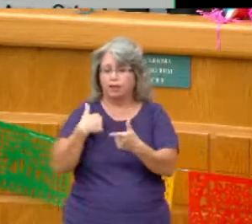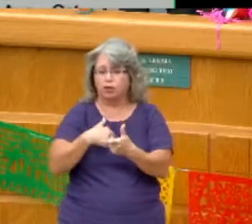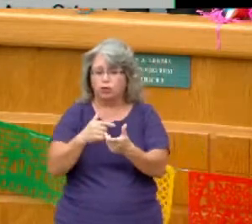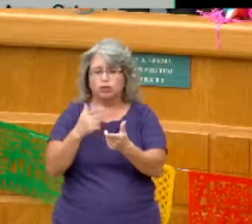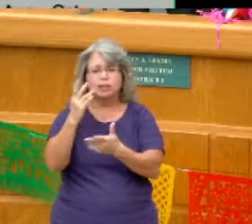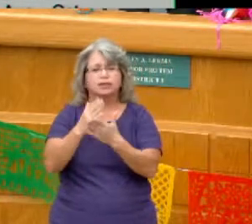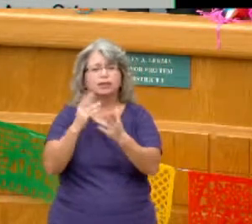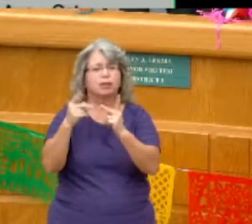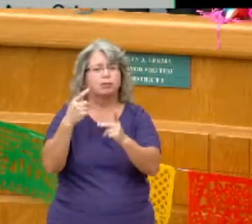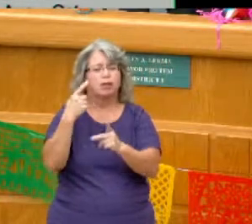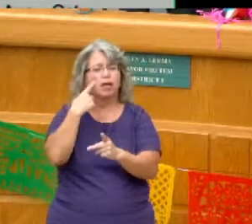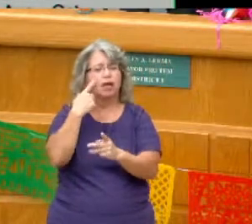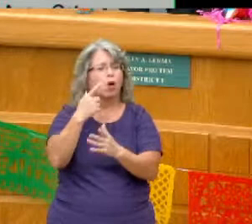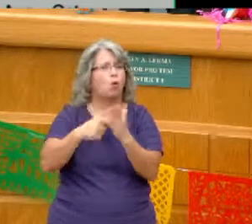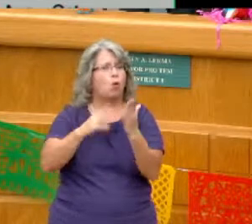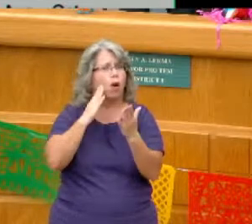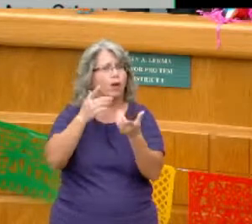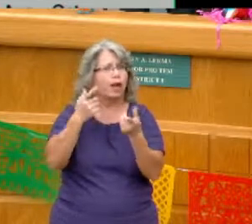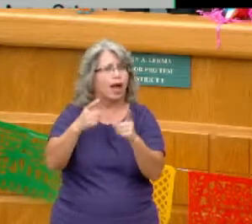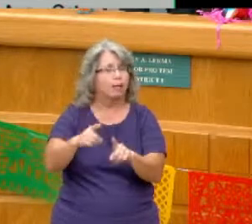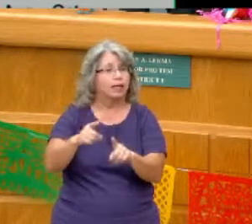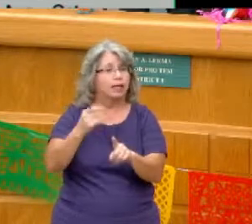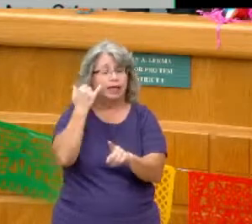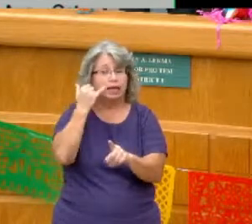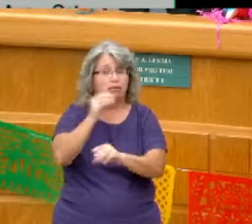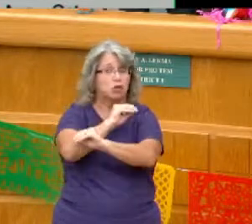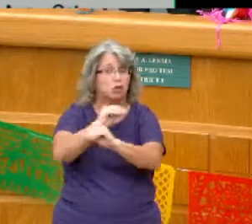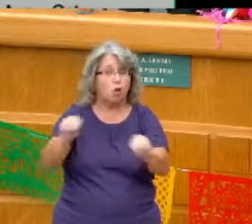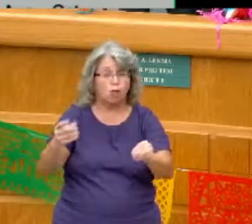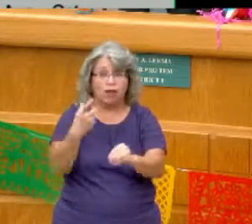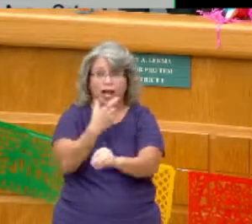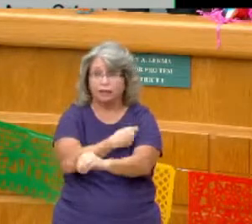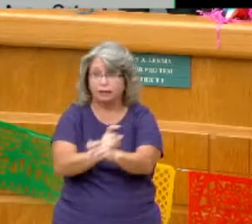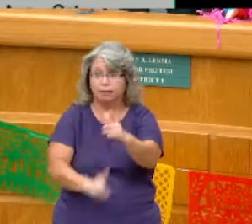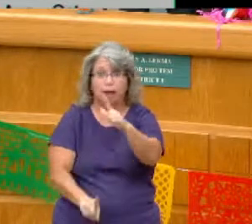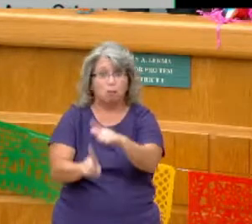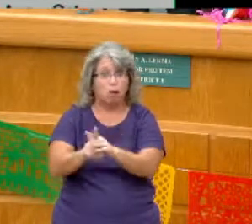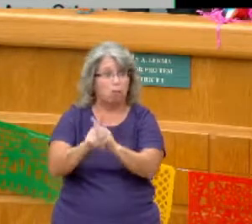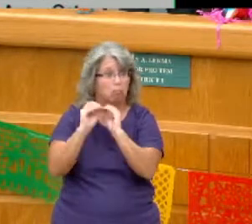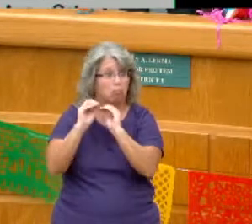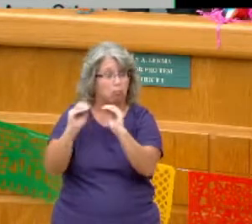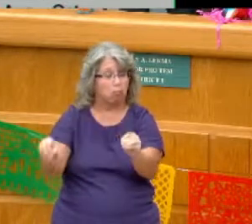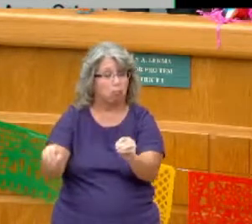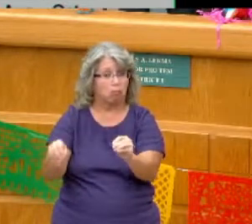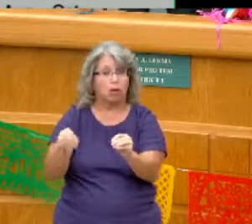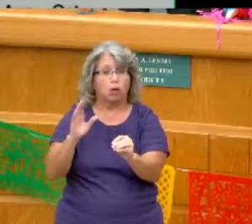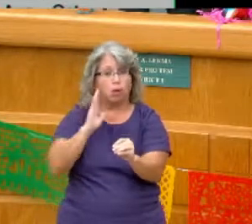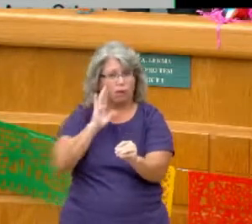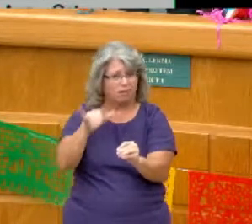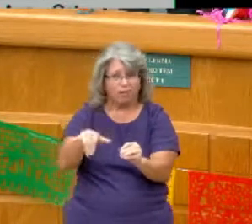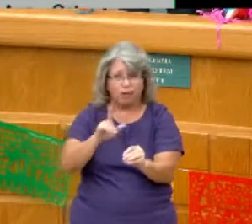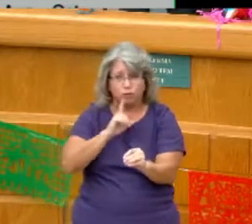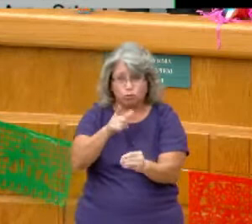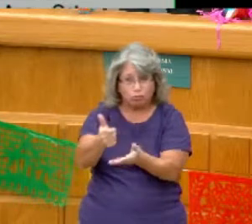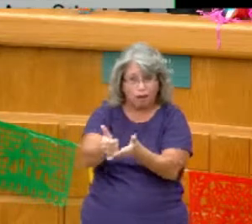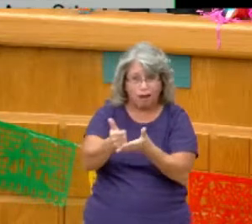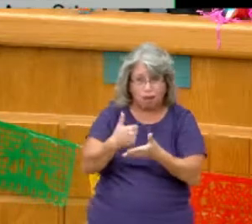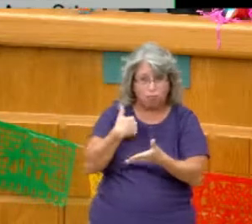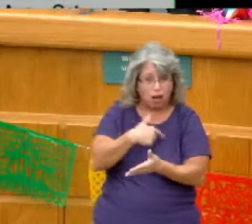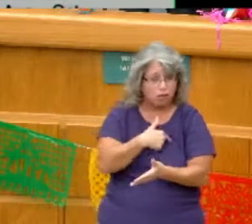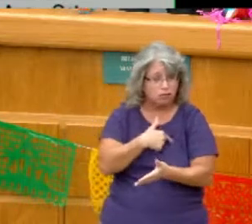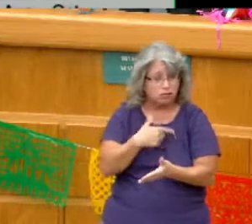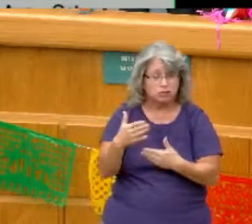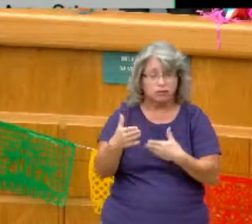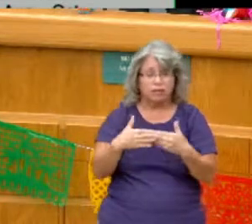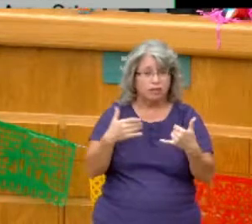are wondering, well, did the vaccine do us any good, given that we've still gone through a major COVID spike, even though